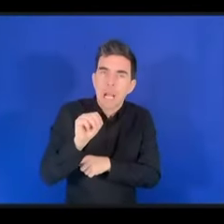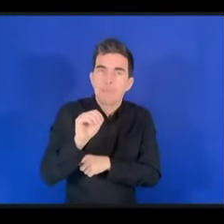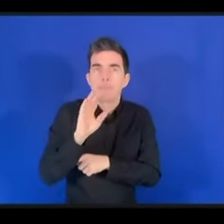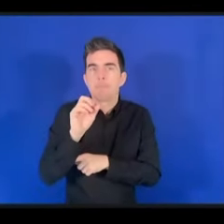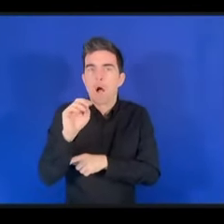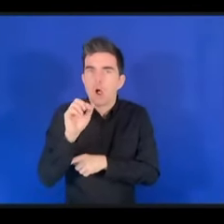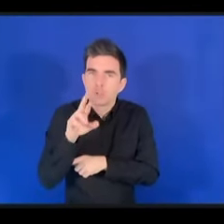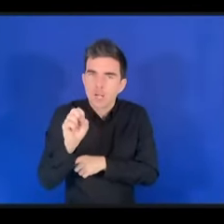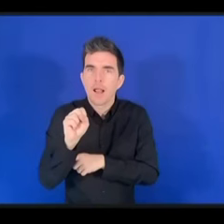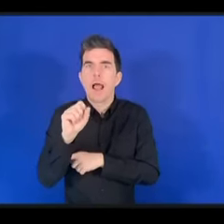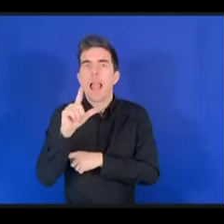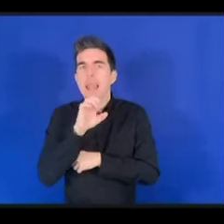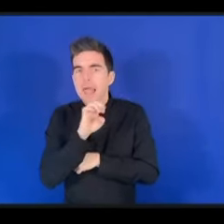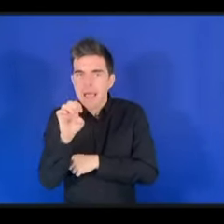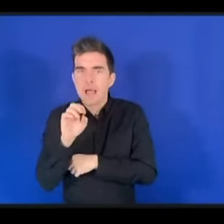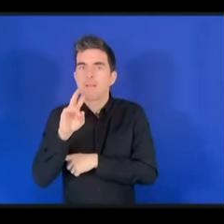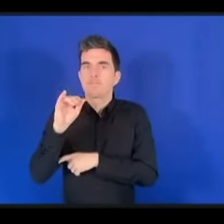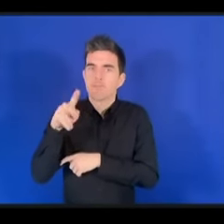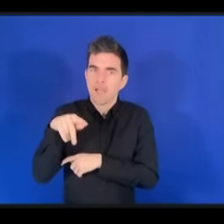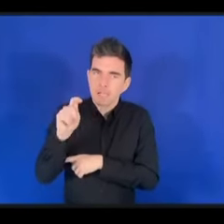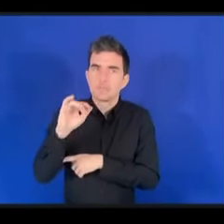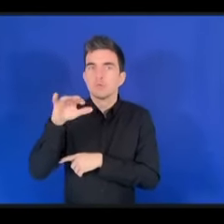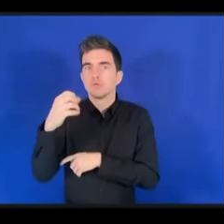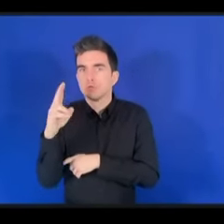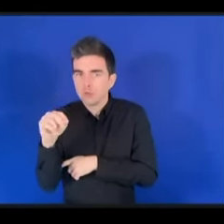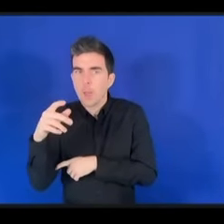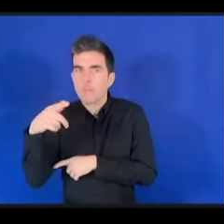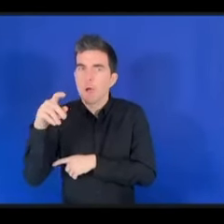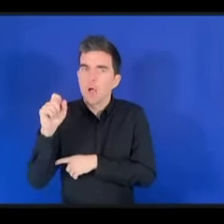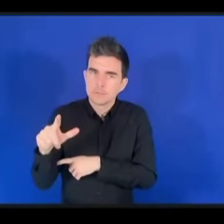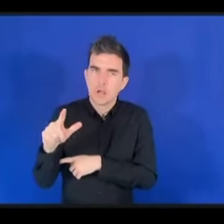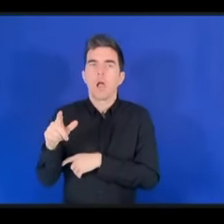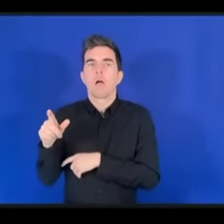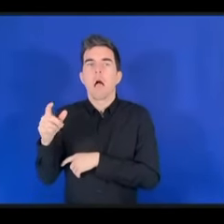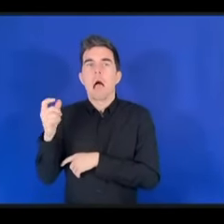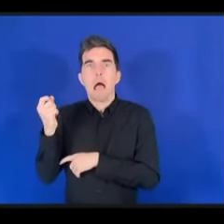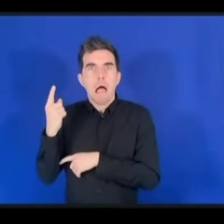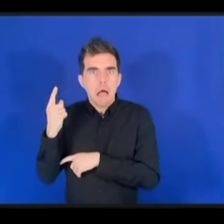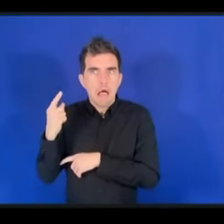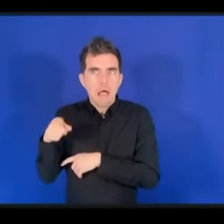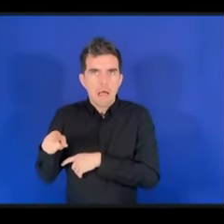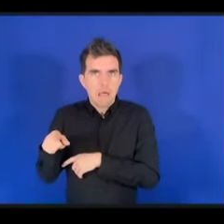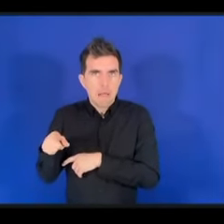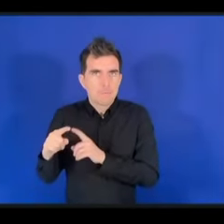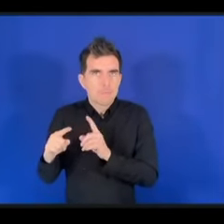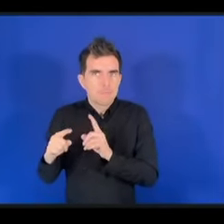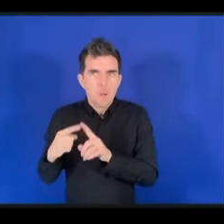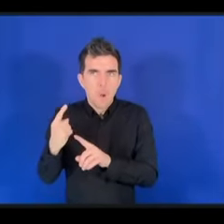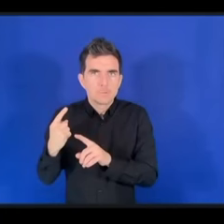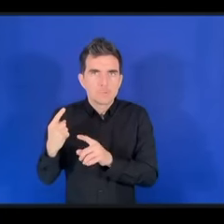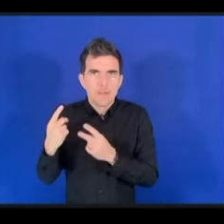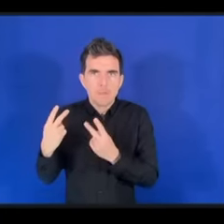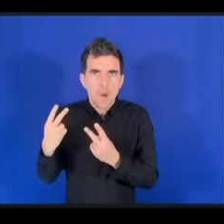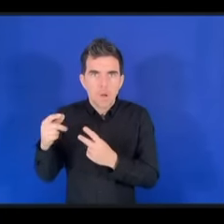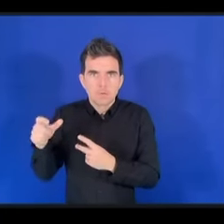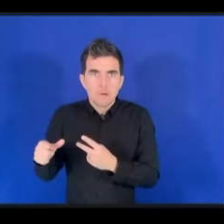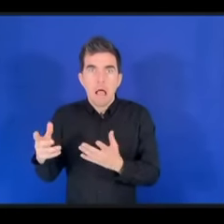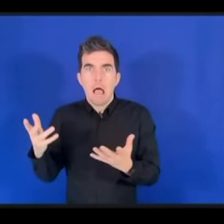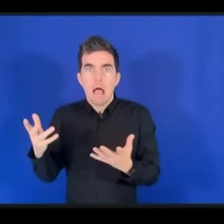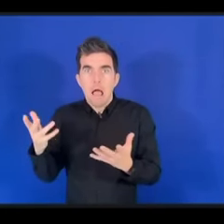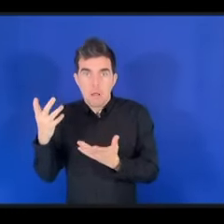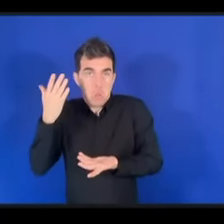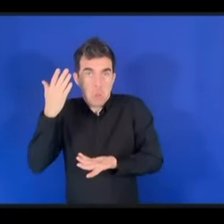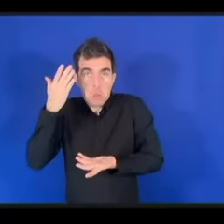in complex and interconnected global challenges, solutions are often best developed by involving a wide range of perspectives